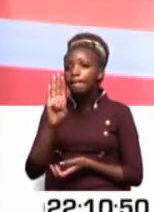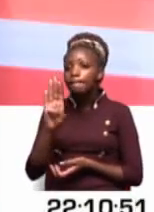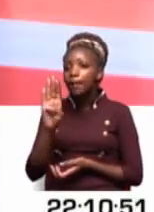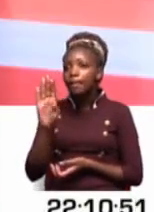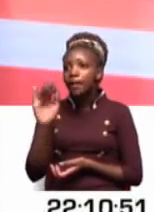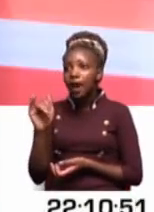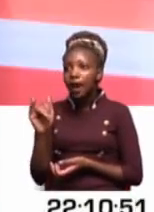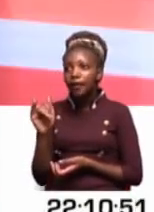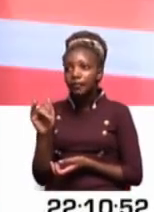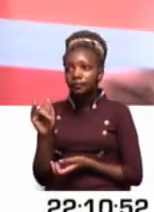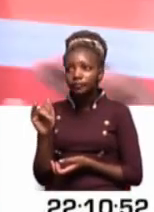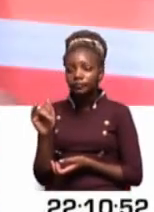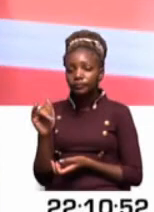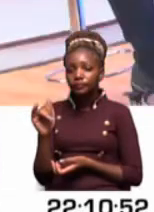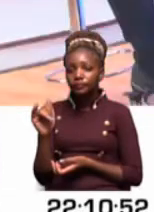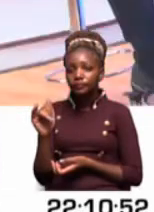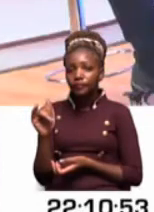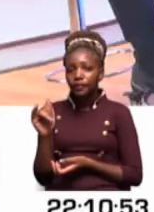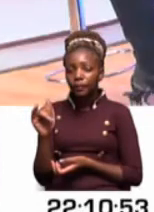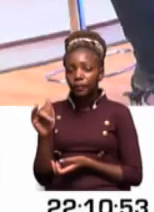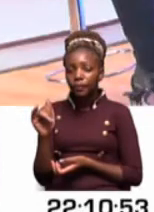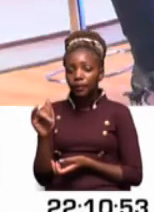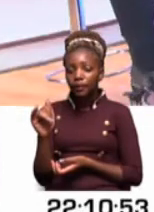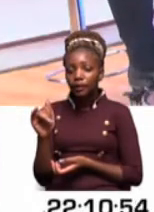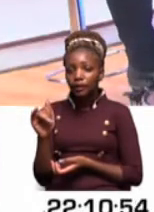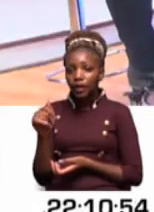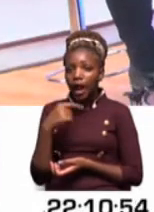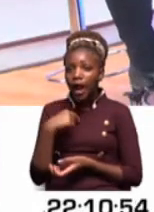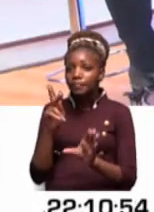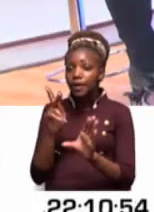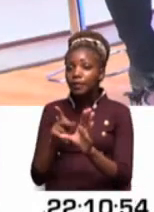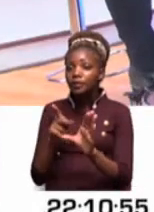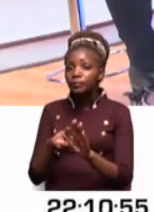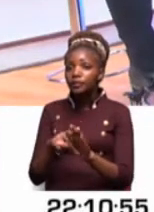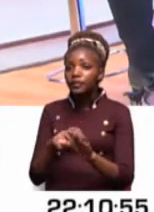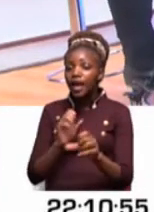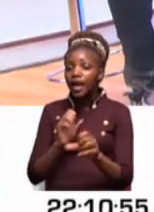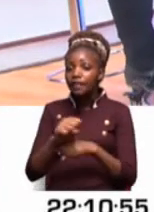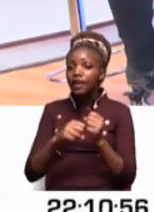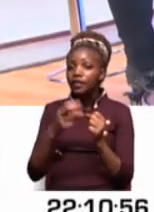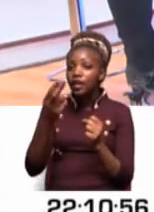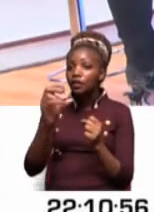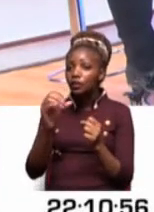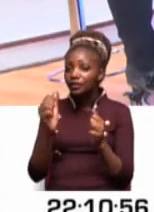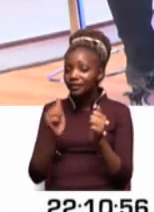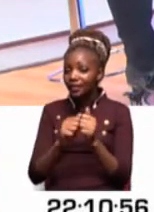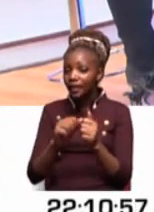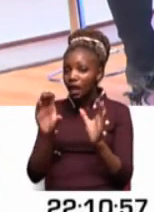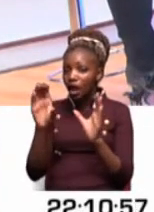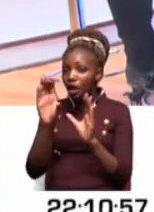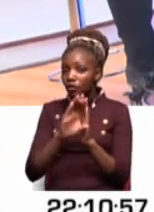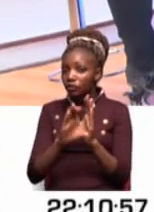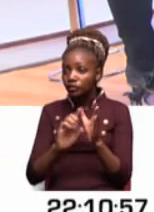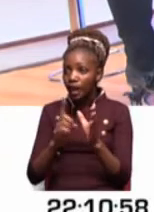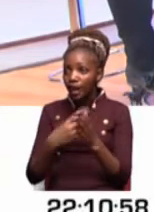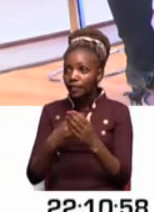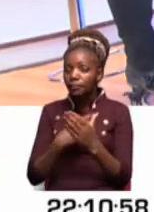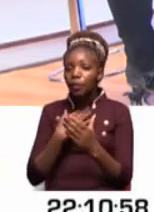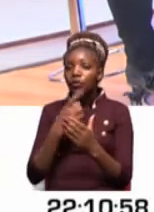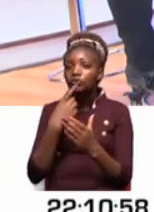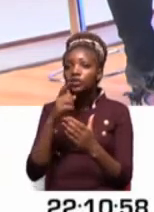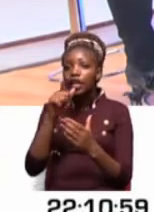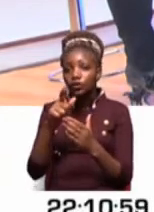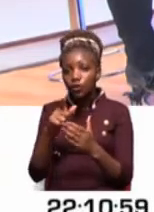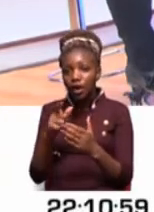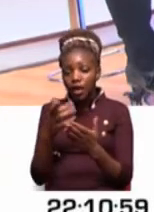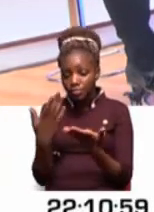because I was involved in the 2010 constitution mm-hmm. and too. I can tell you the issues that are being addressed by the BBI